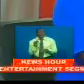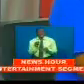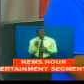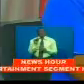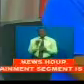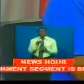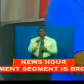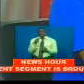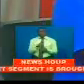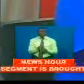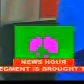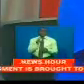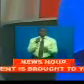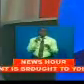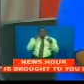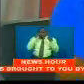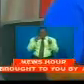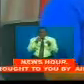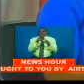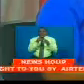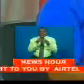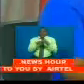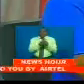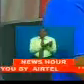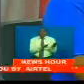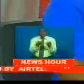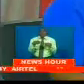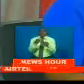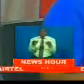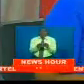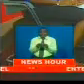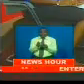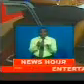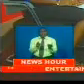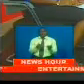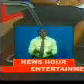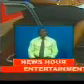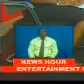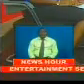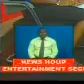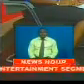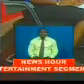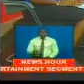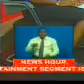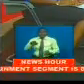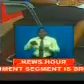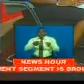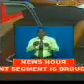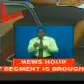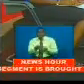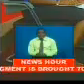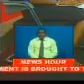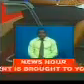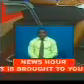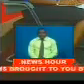have to be toned down. You determine what comes into the market and then we buy them. So are we copying blindly? Let me take a music video for